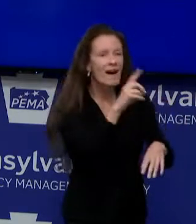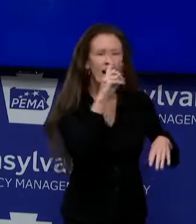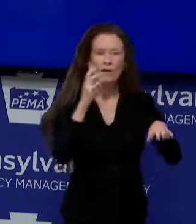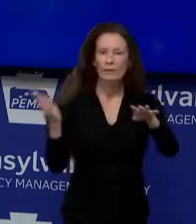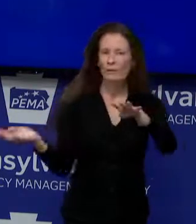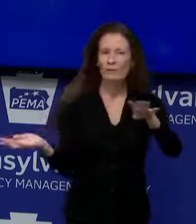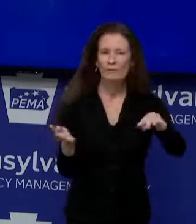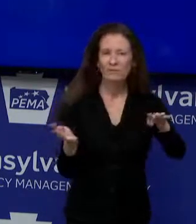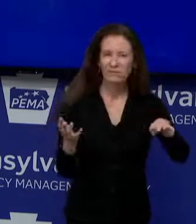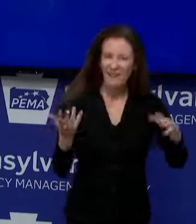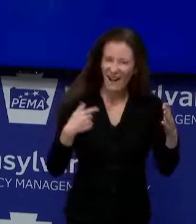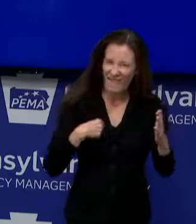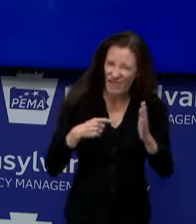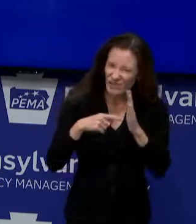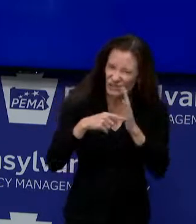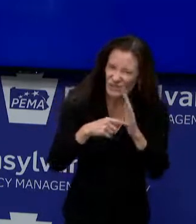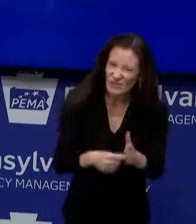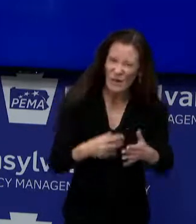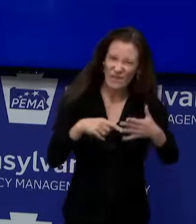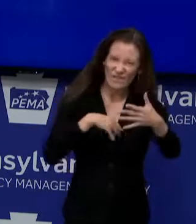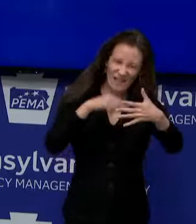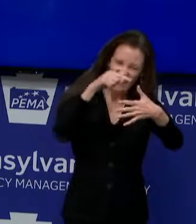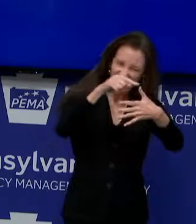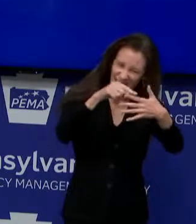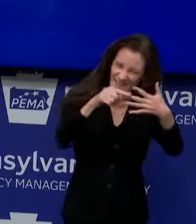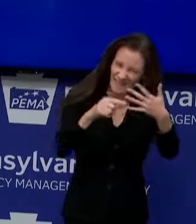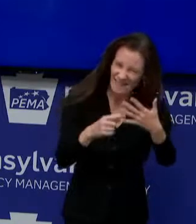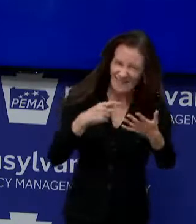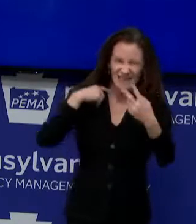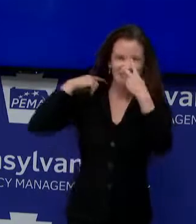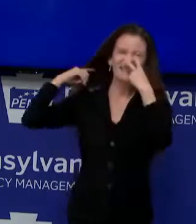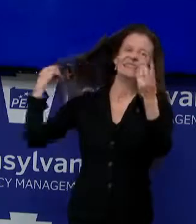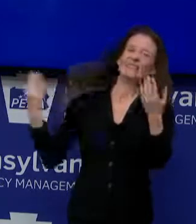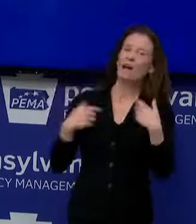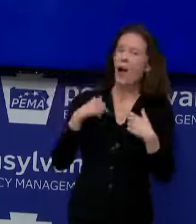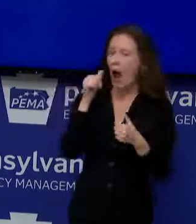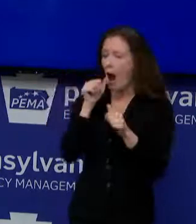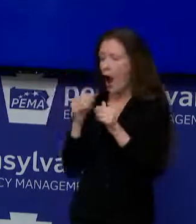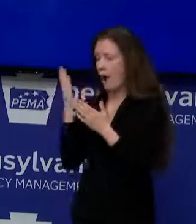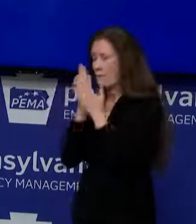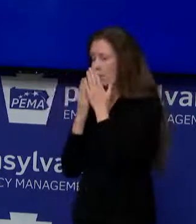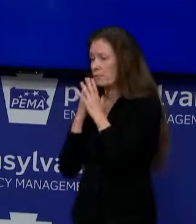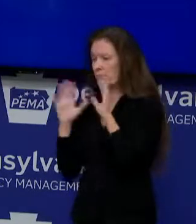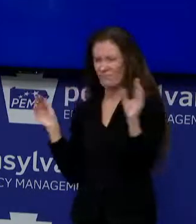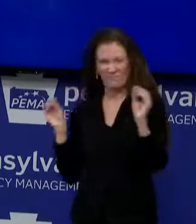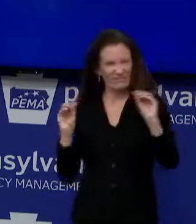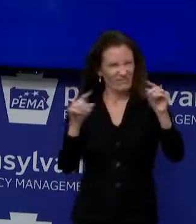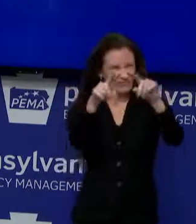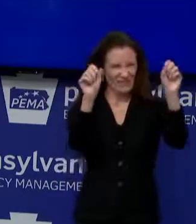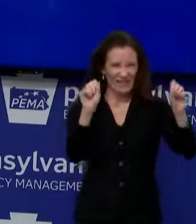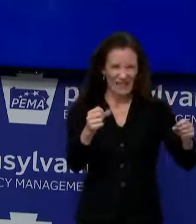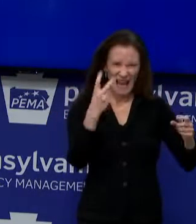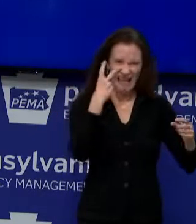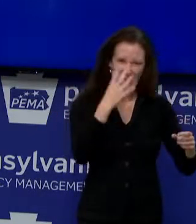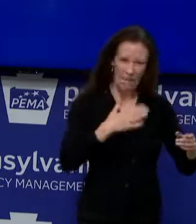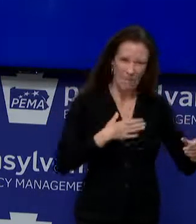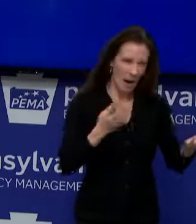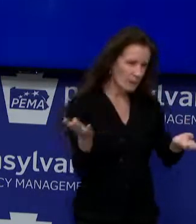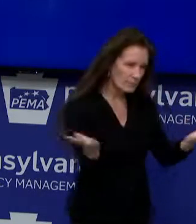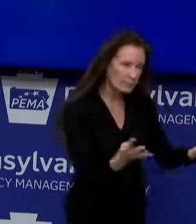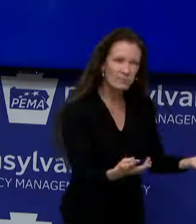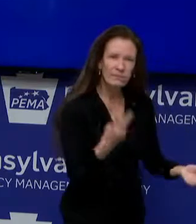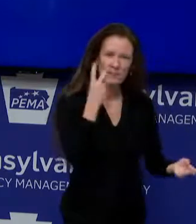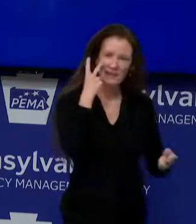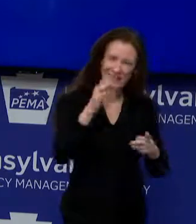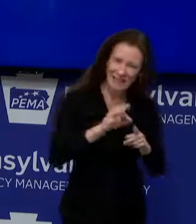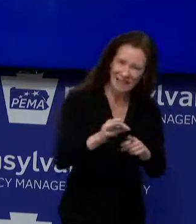the opportunity to participate. And as public servants, it's our duty to put aside partisan